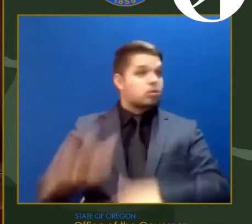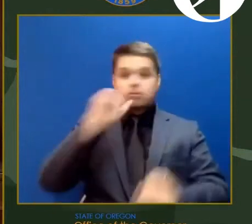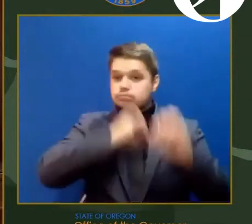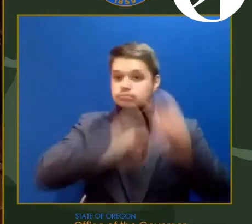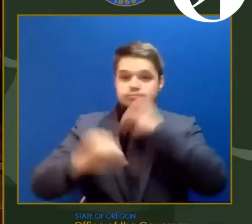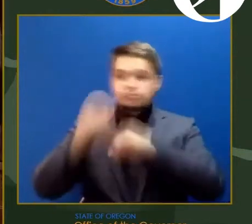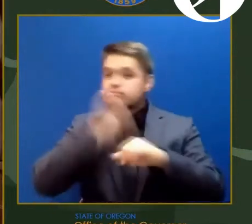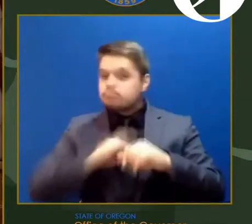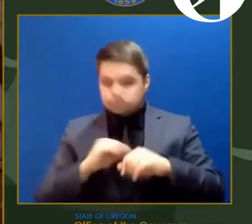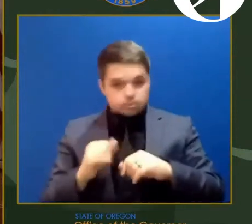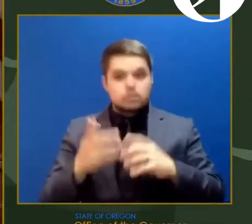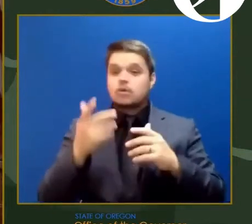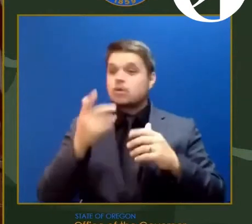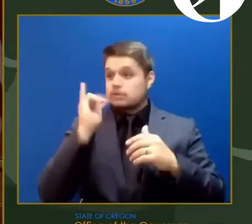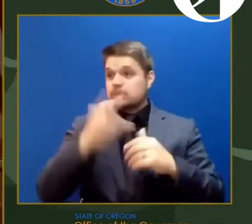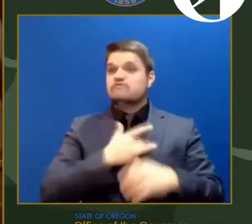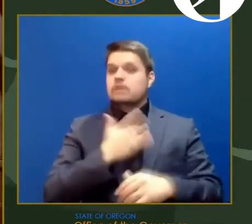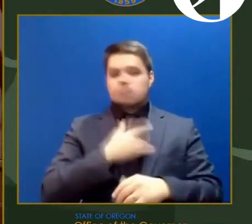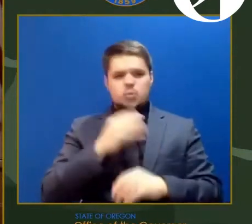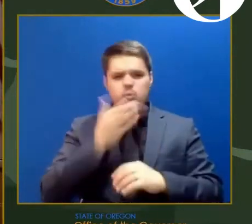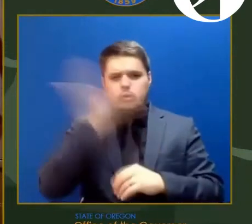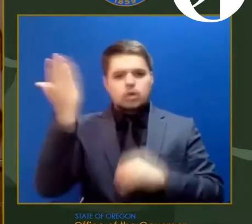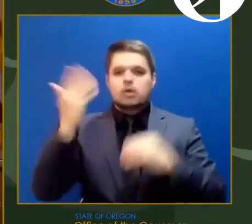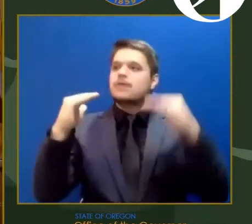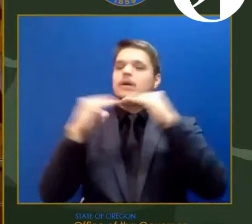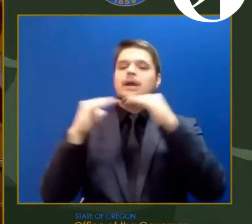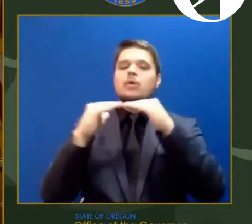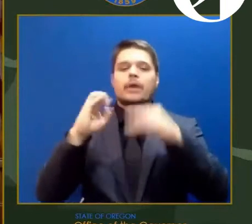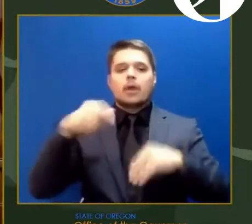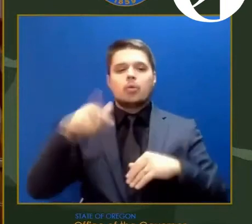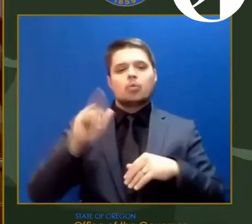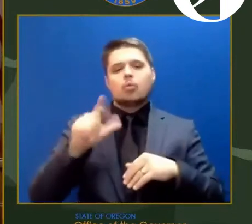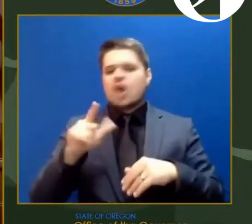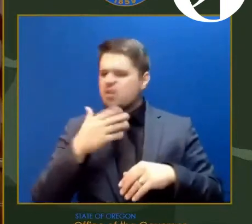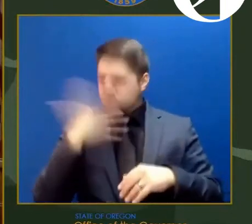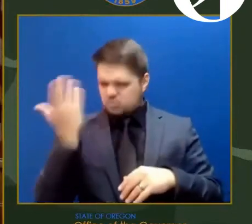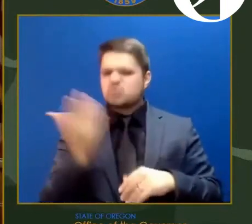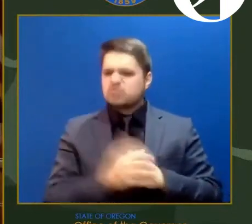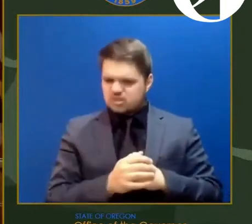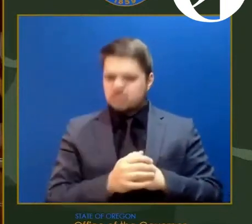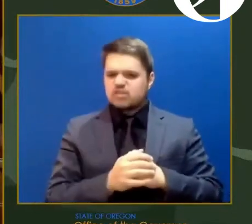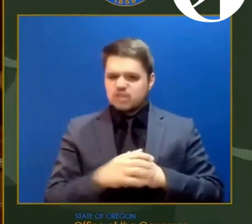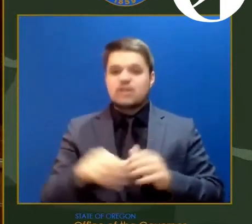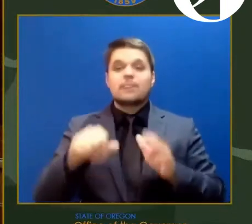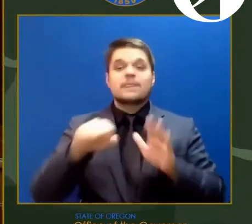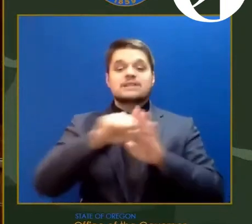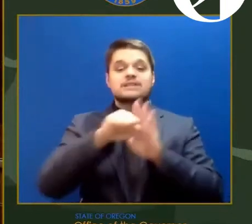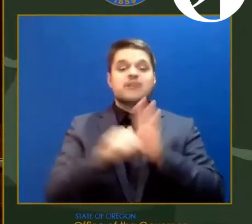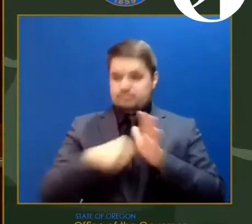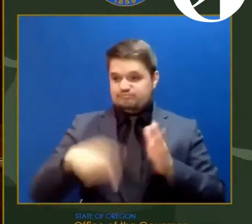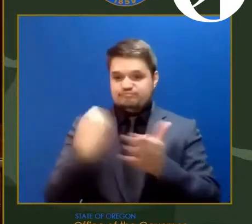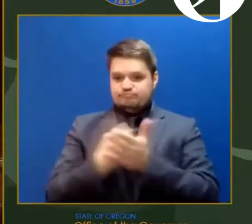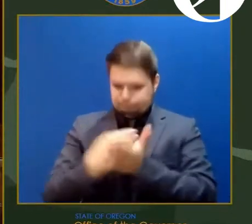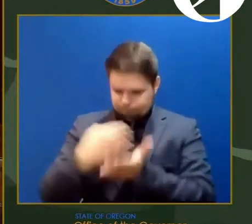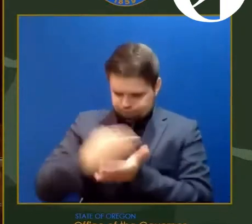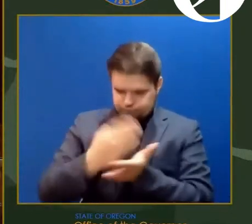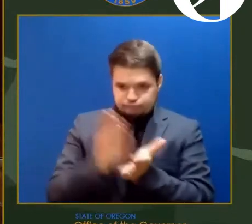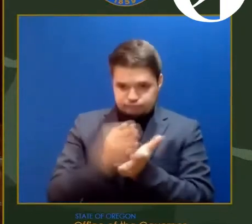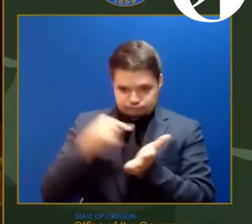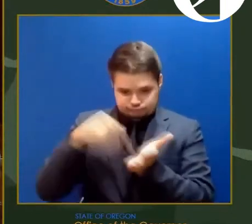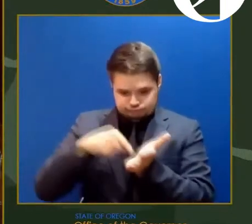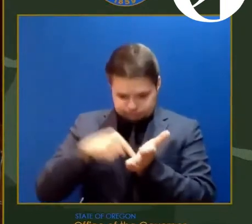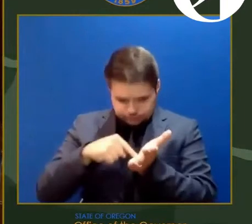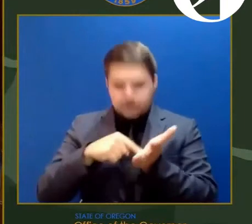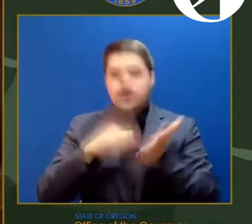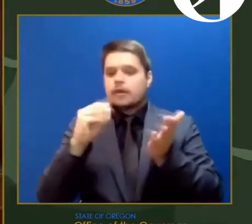equally. That's why our state budget and policies must be built on a foundation of racial equity and